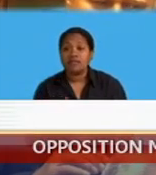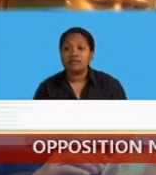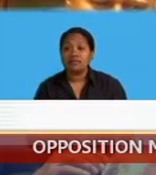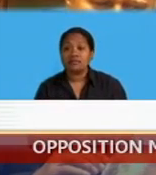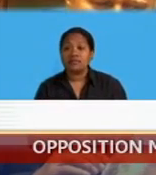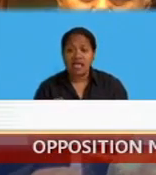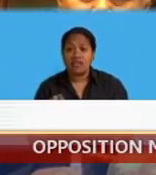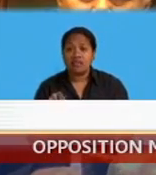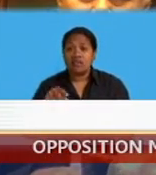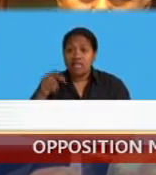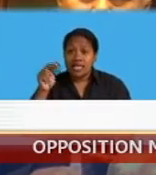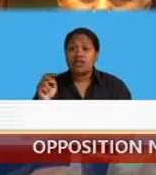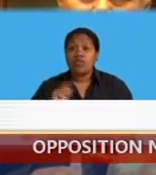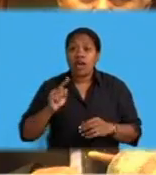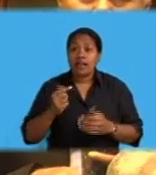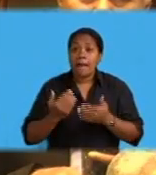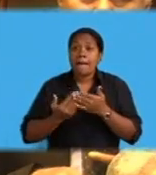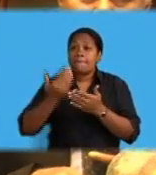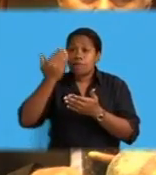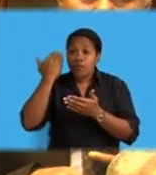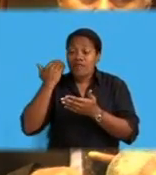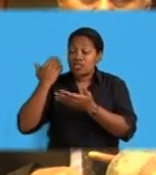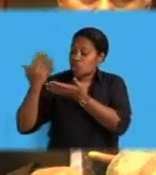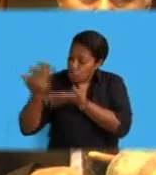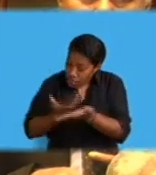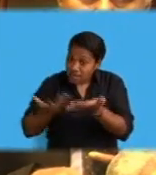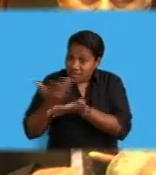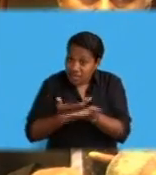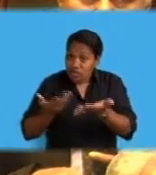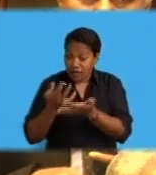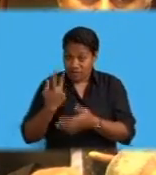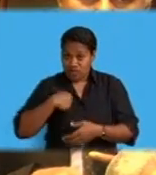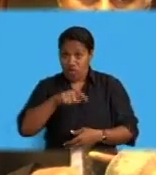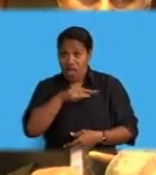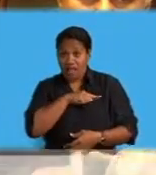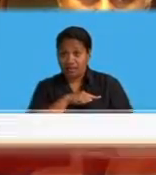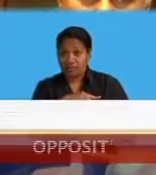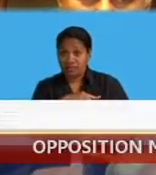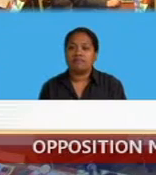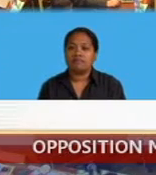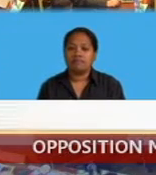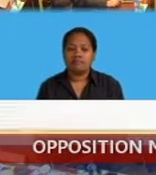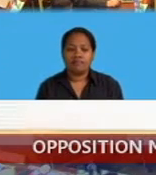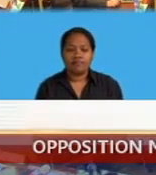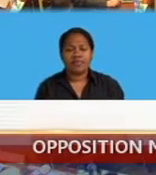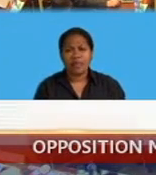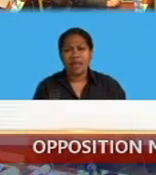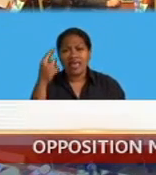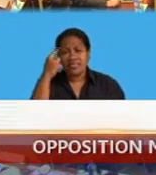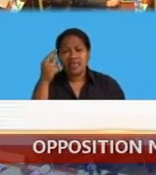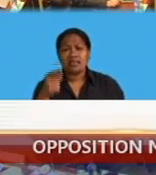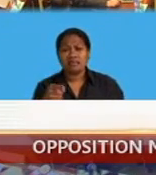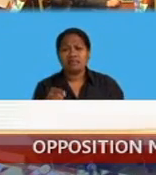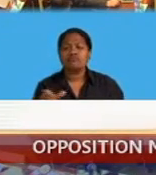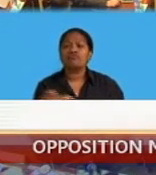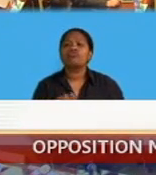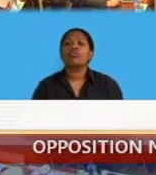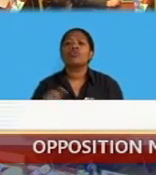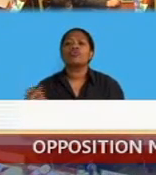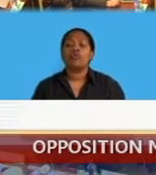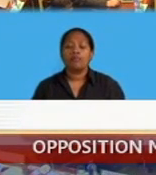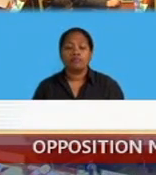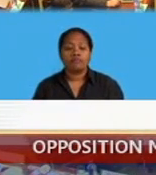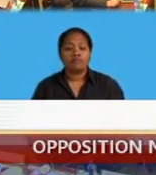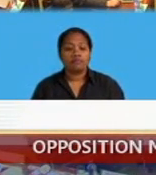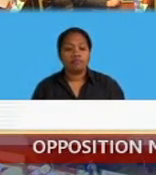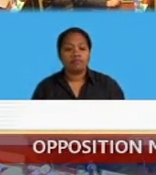kena tikinongori e tuku ni tale bena waikula me basuka na nona bosa ni atukuna ni se sasianga ni ndua naka enda